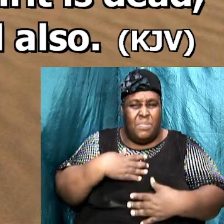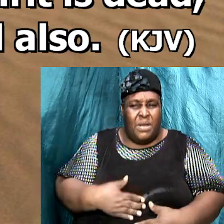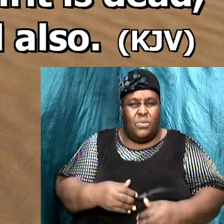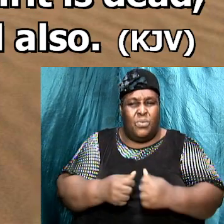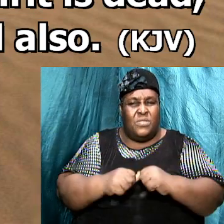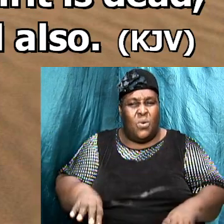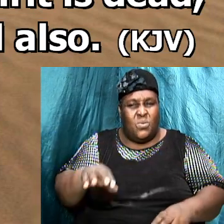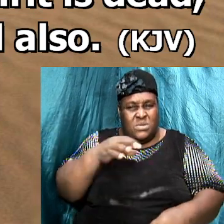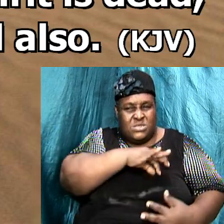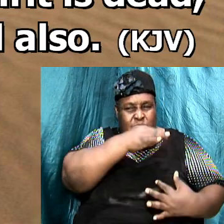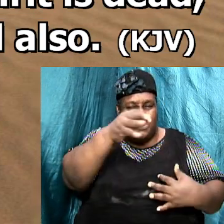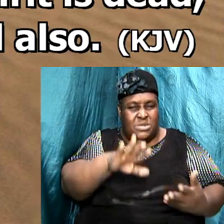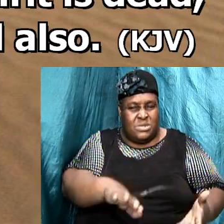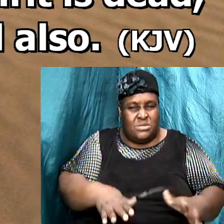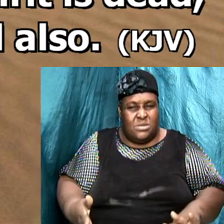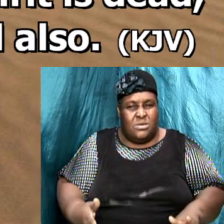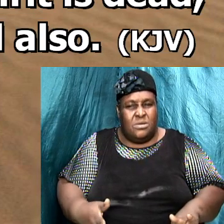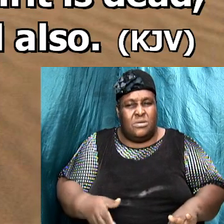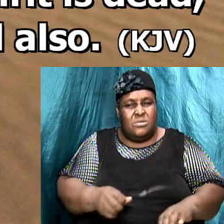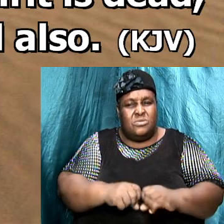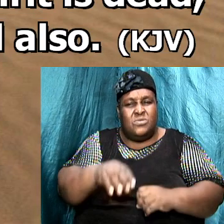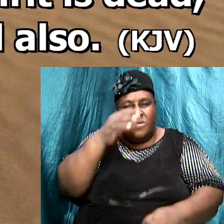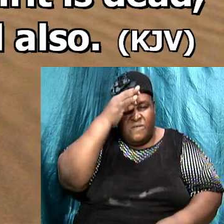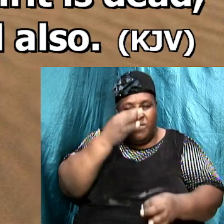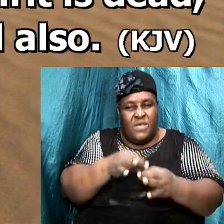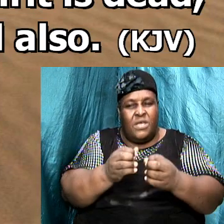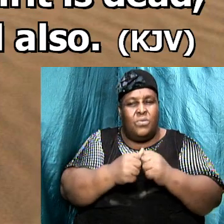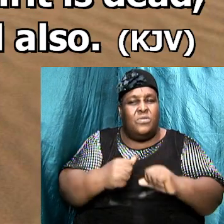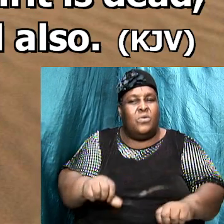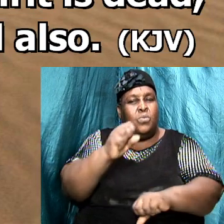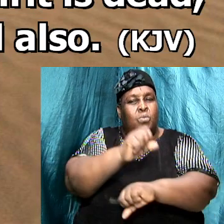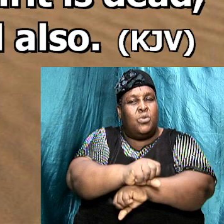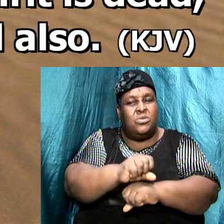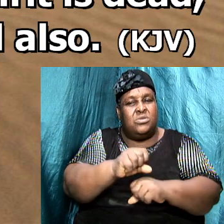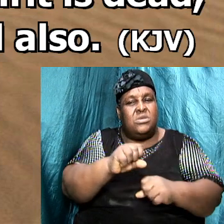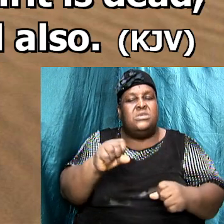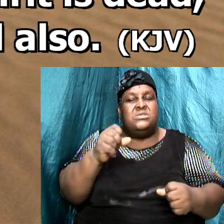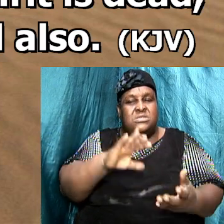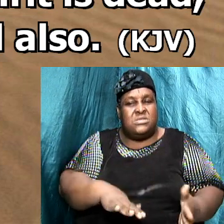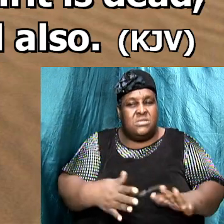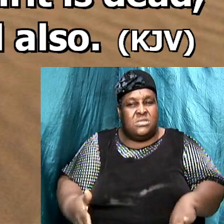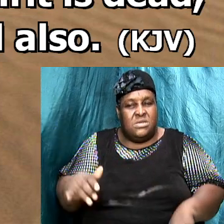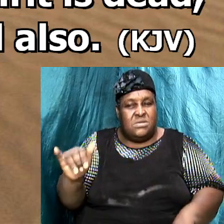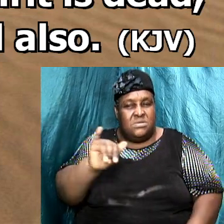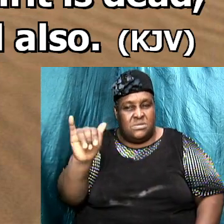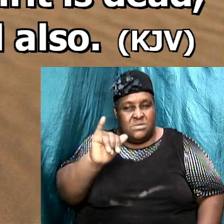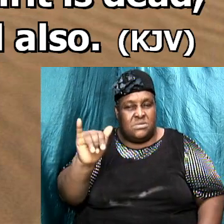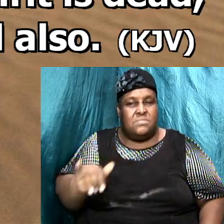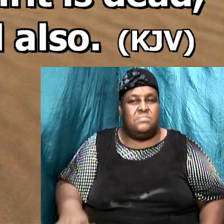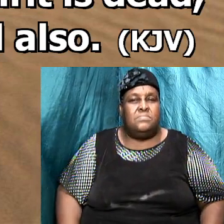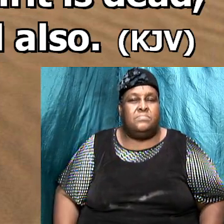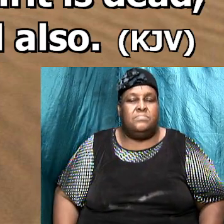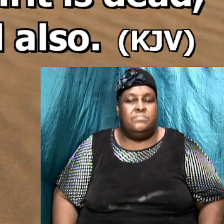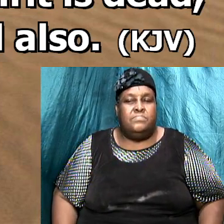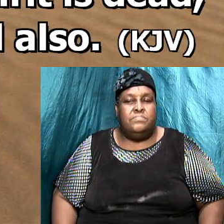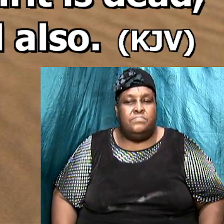For as the body without the spirit is dead, so faith without works is dead also.